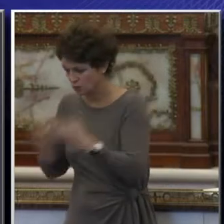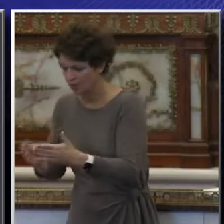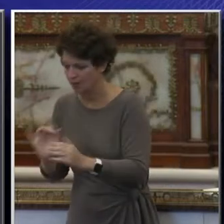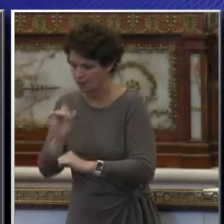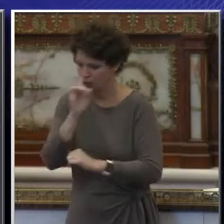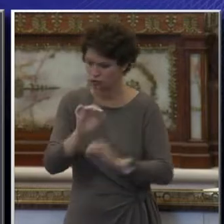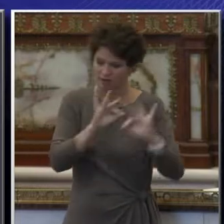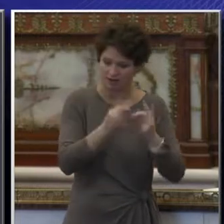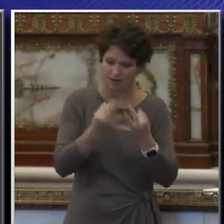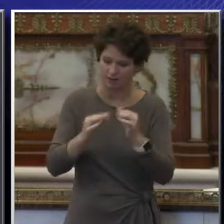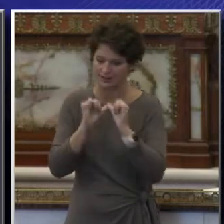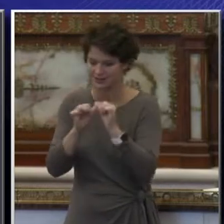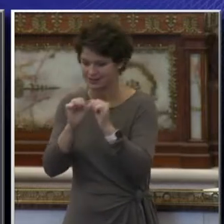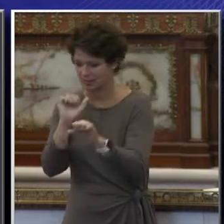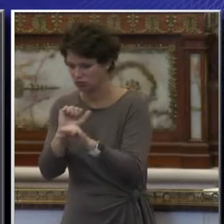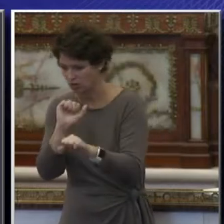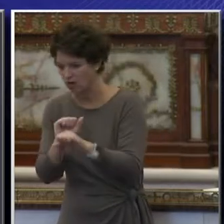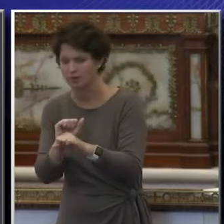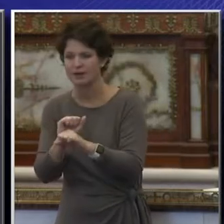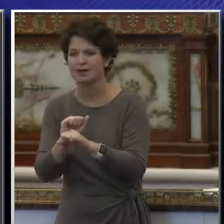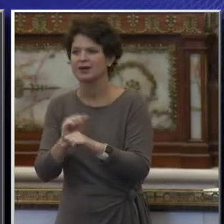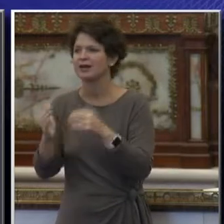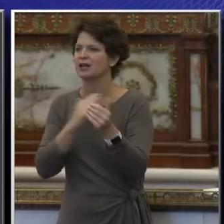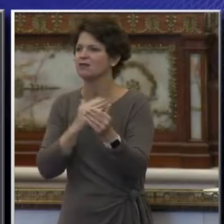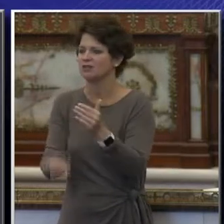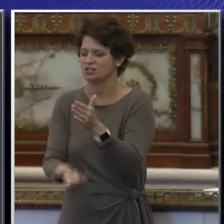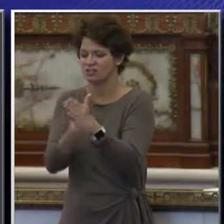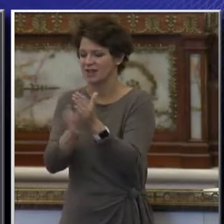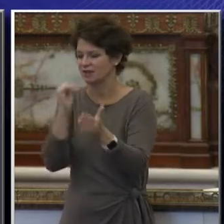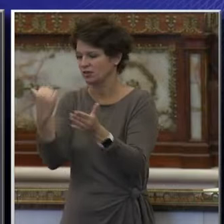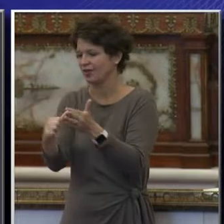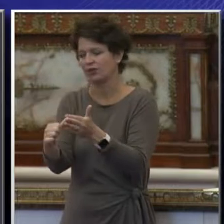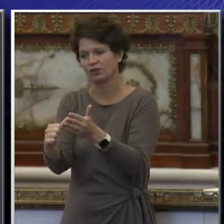ensure family sustaining jobs. Even if it's just an attached